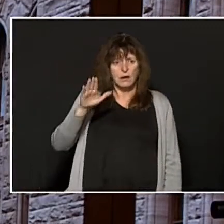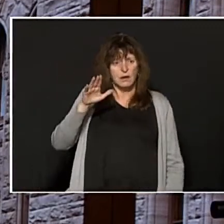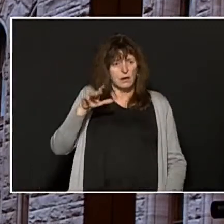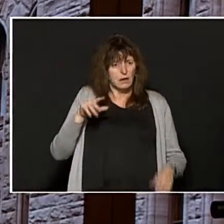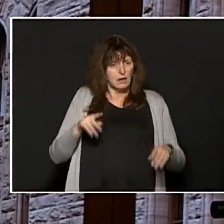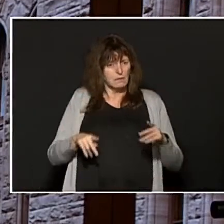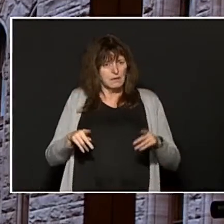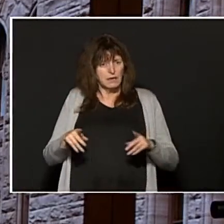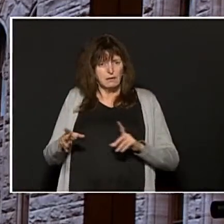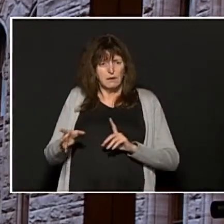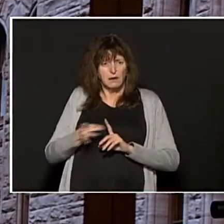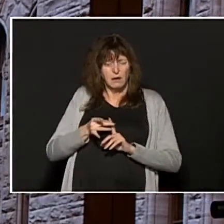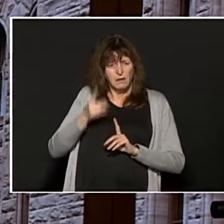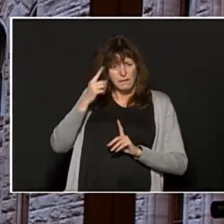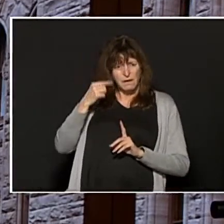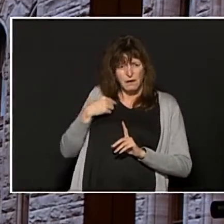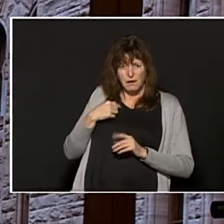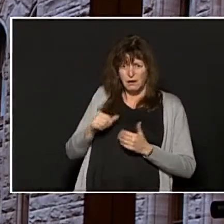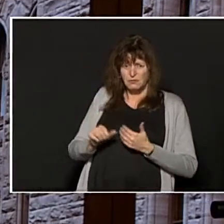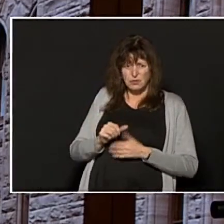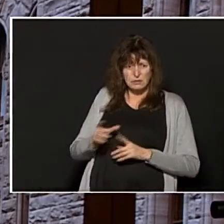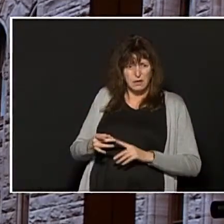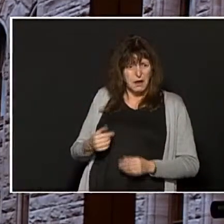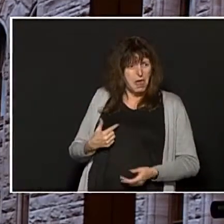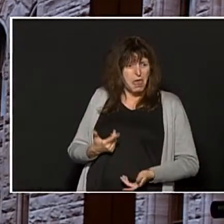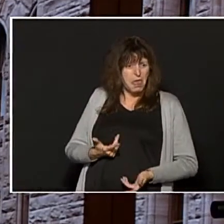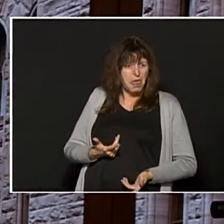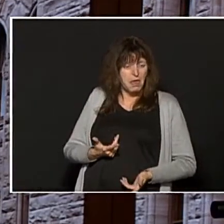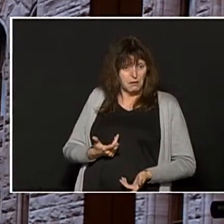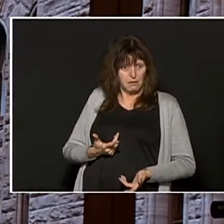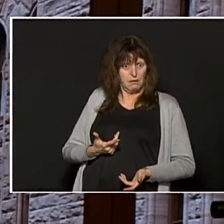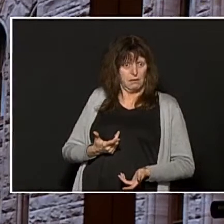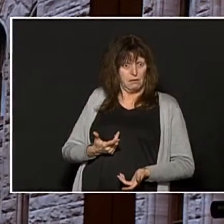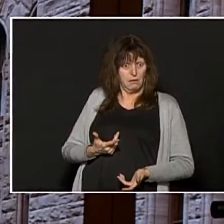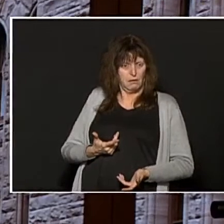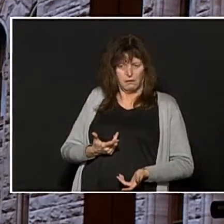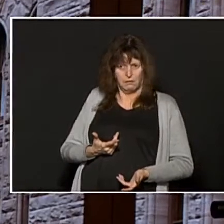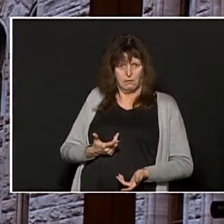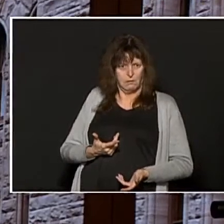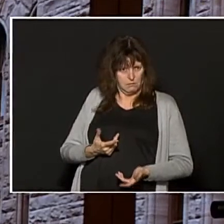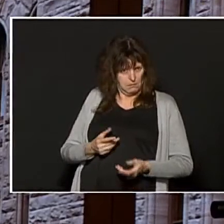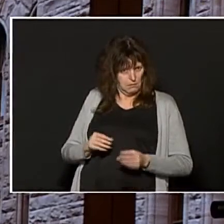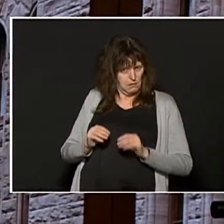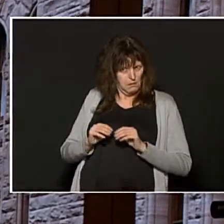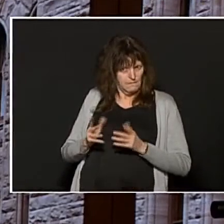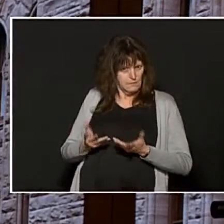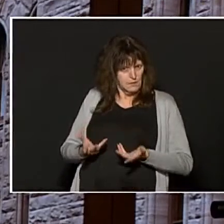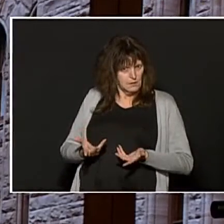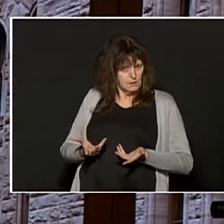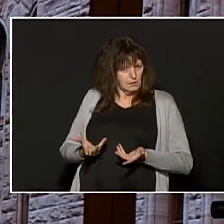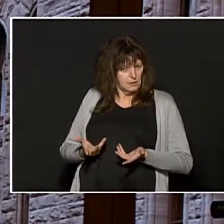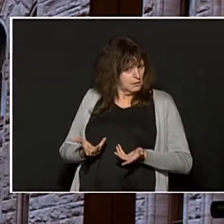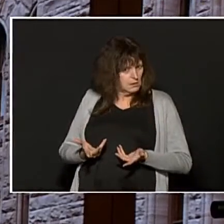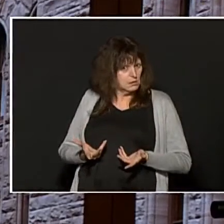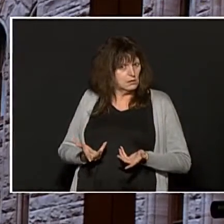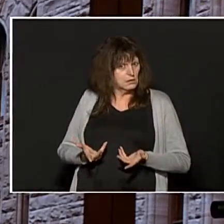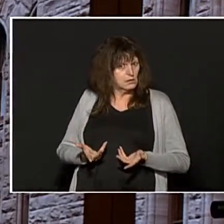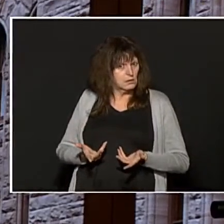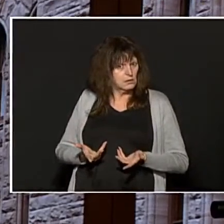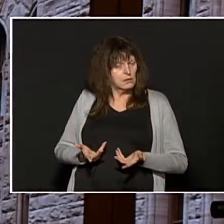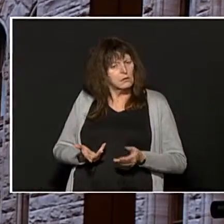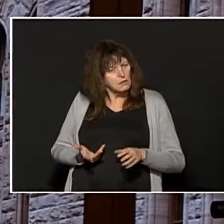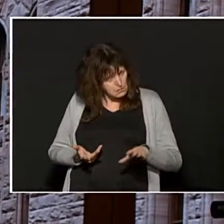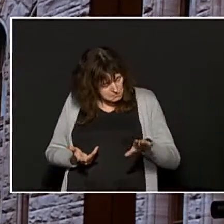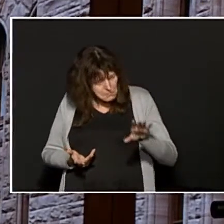much by consequences of COVID, that's not proving the case at all. In fact, it's to the contrary. And while you may think you can take part